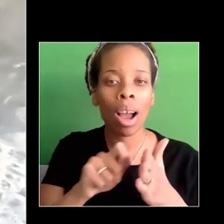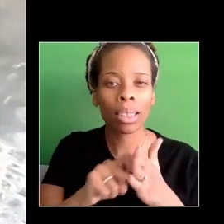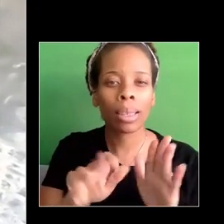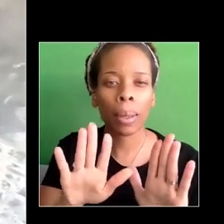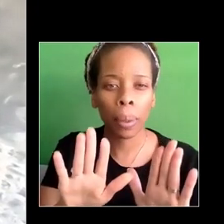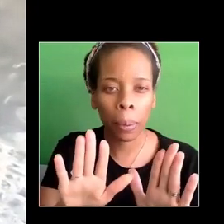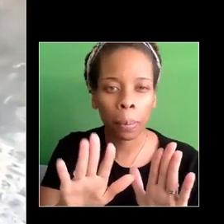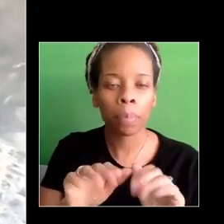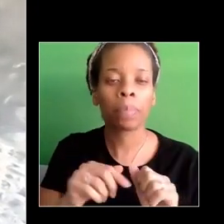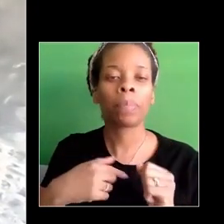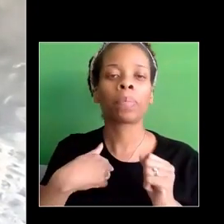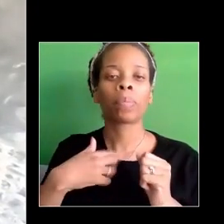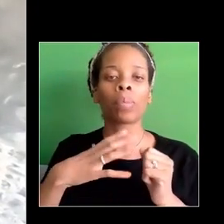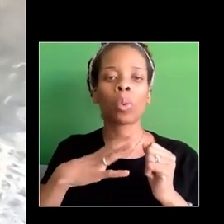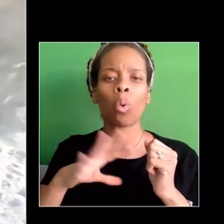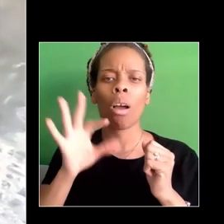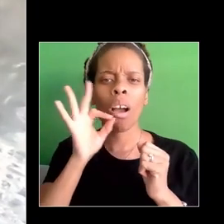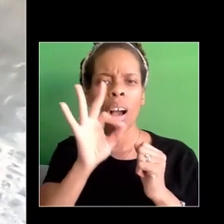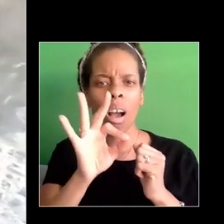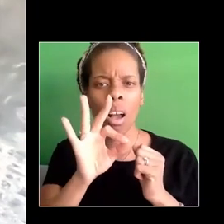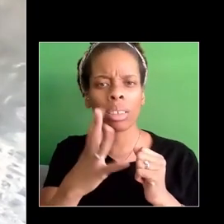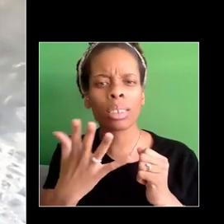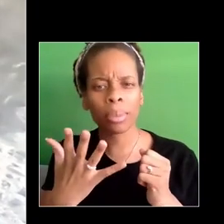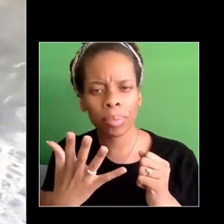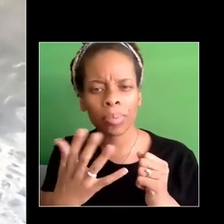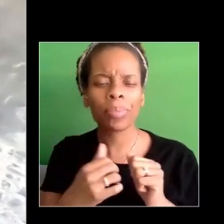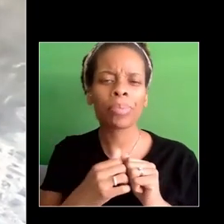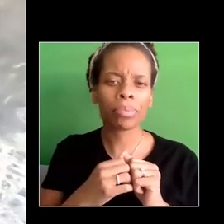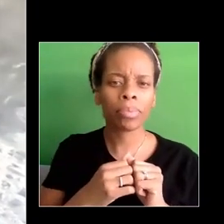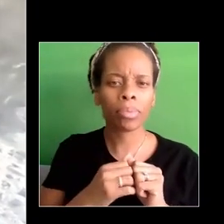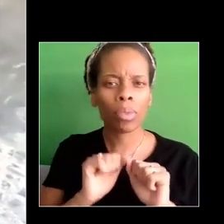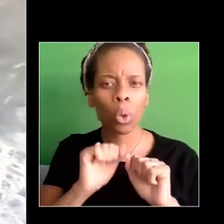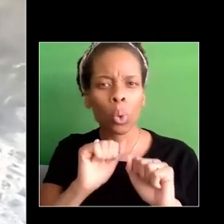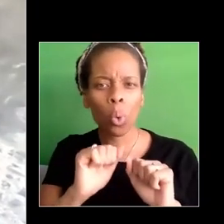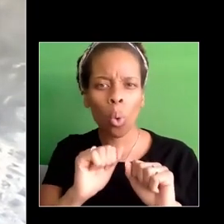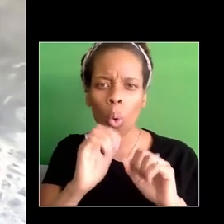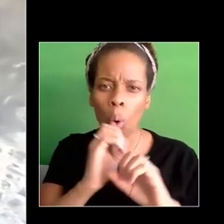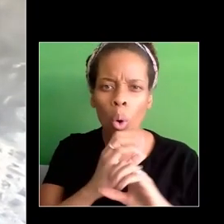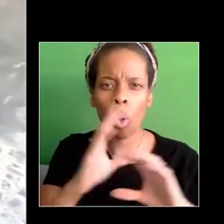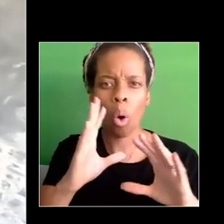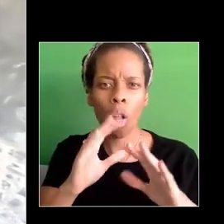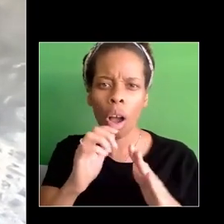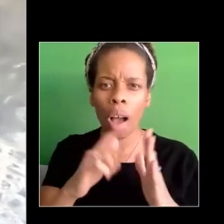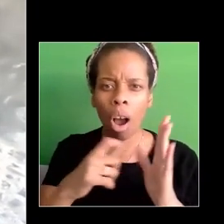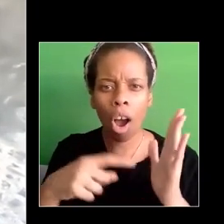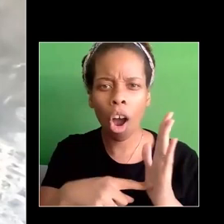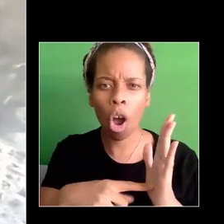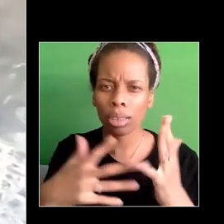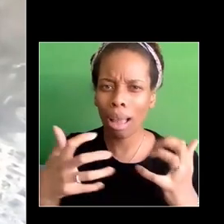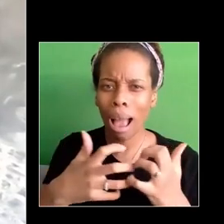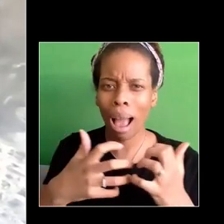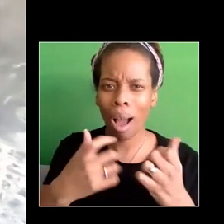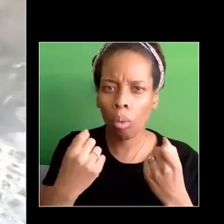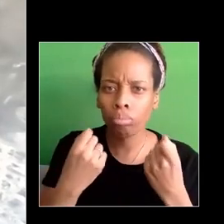begin with, what feels like a way to think about your work, to think about the arc of the practice. But as you